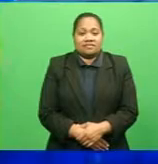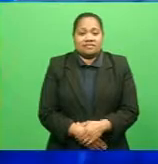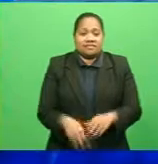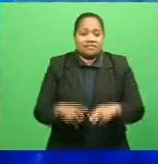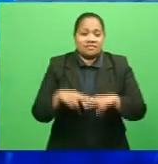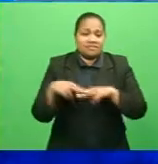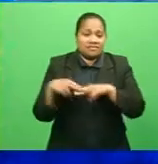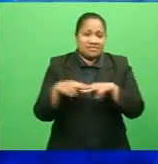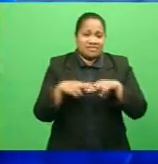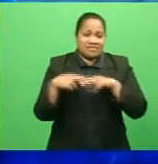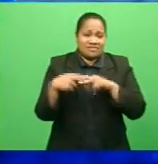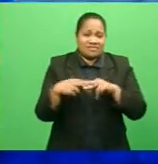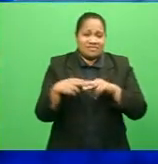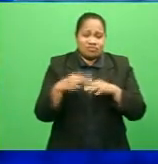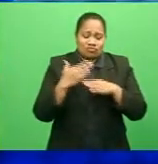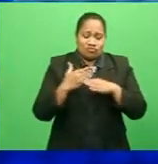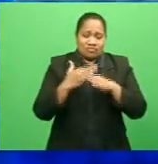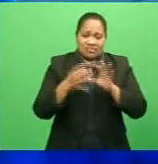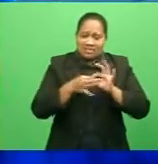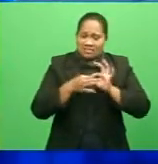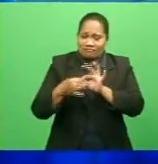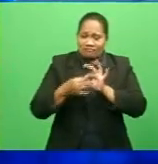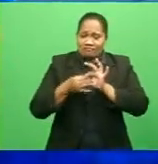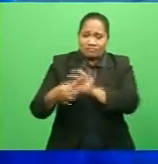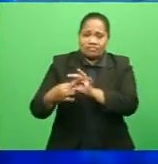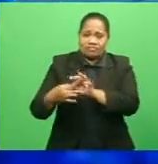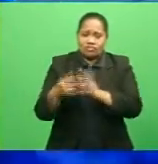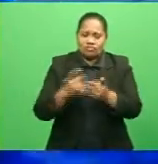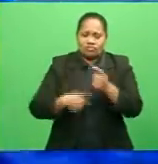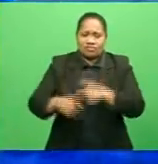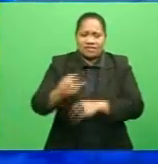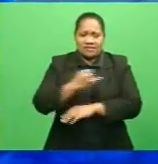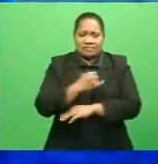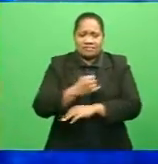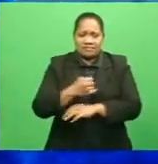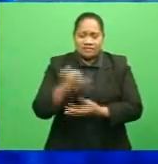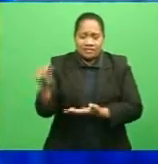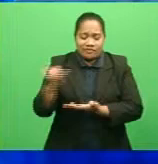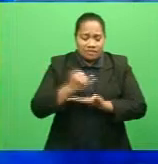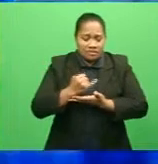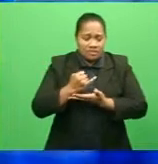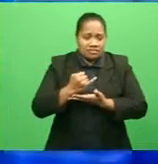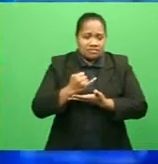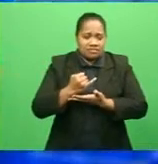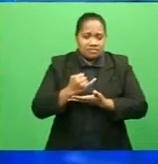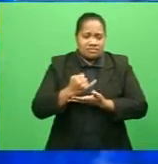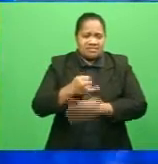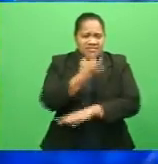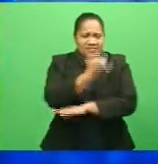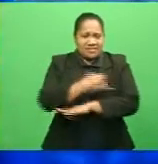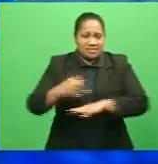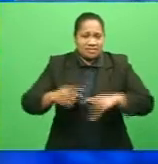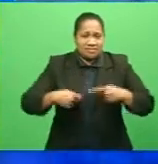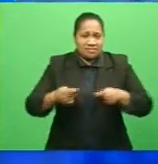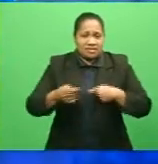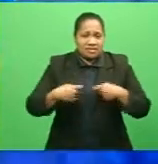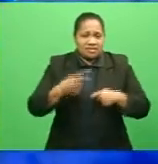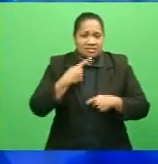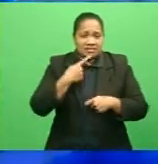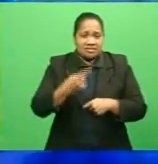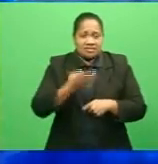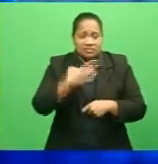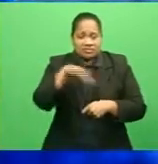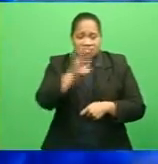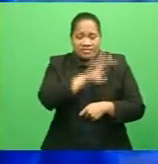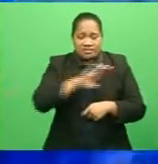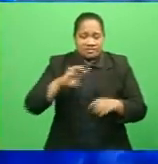Fiji is gunning towards strengthening its bilateral trade and investment relations in the Indonesian market, says Investment Fiji Chief Executive Craig